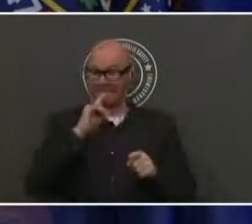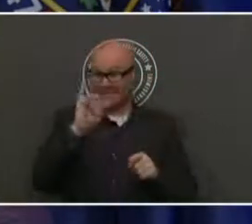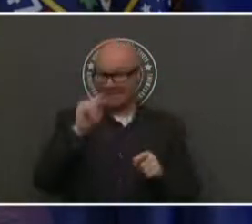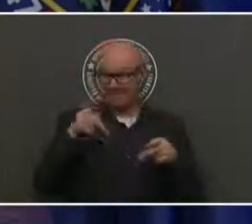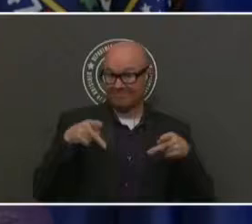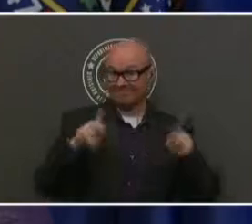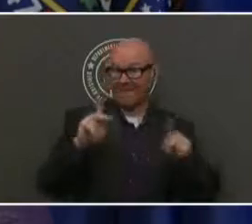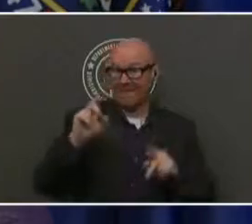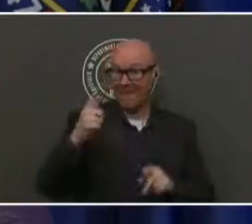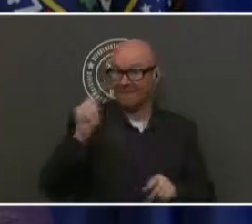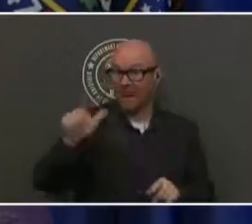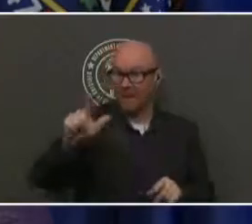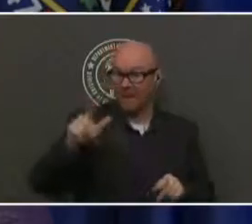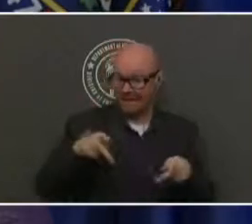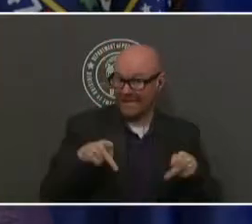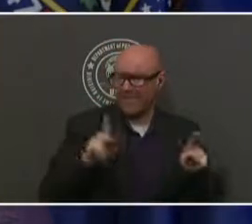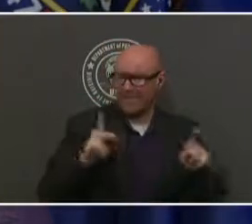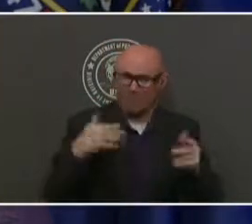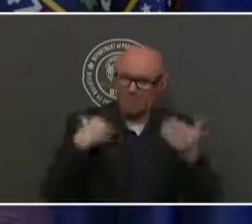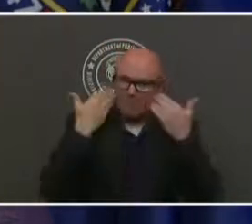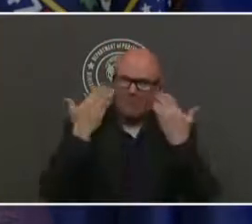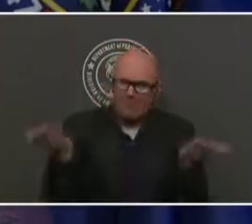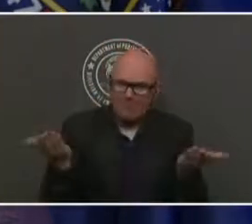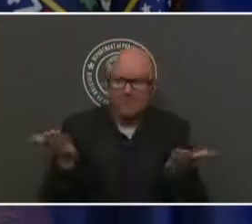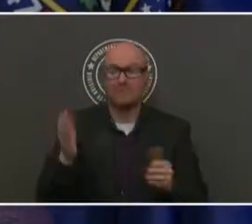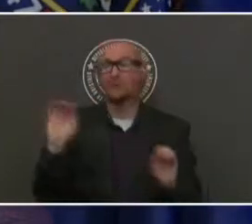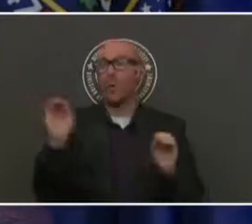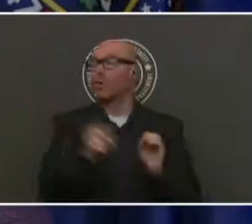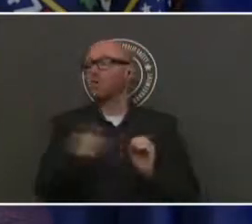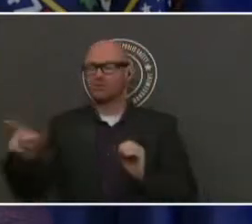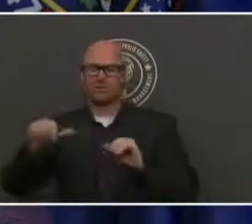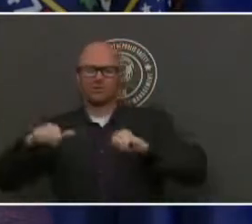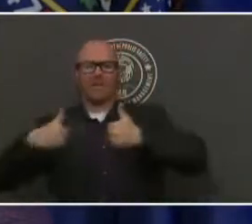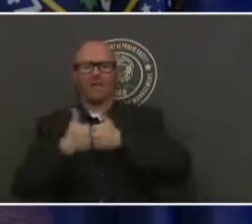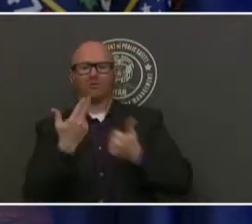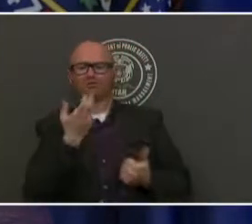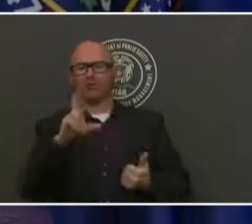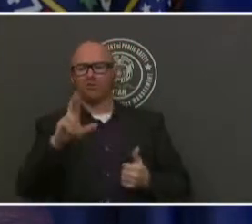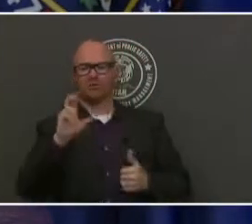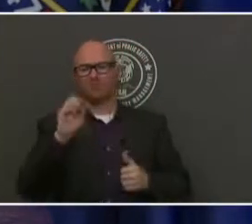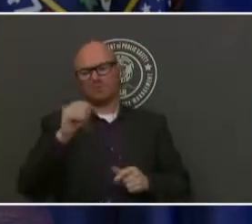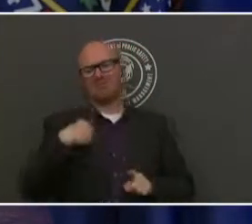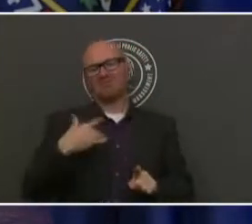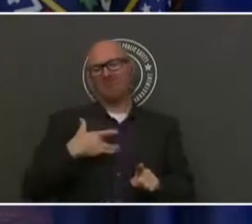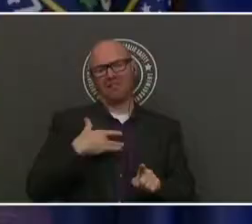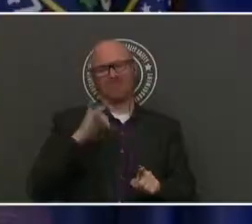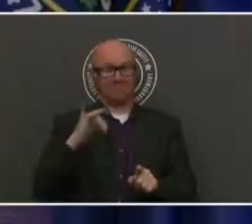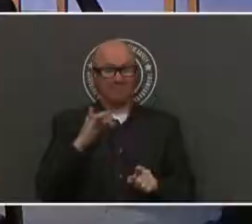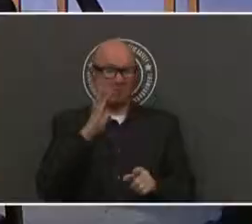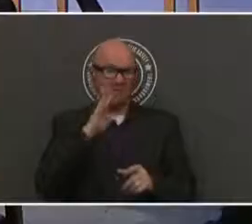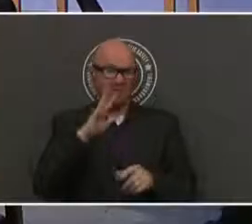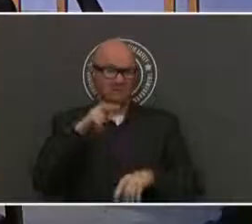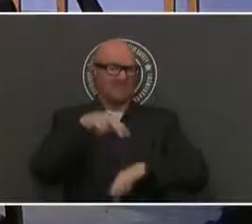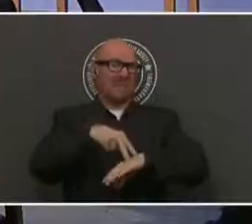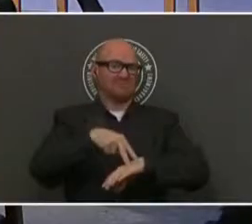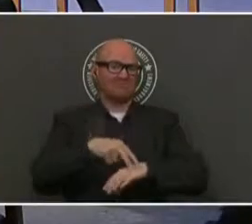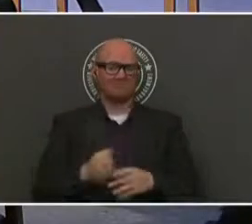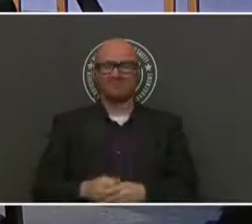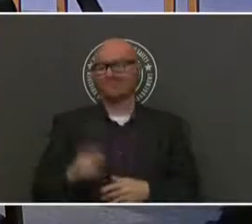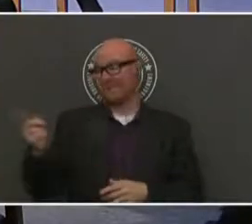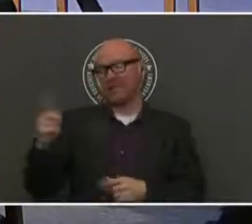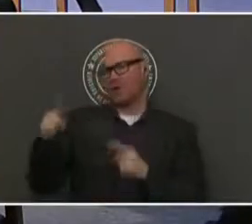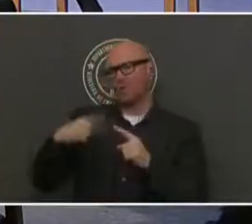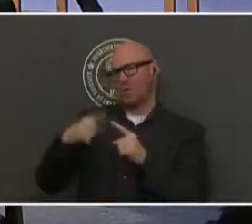that. There hasn't been a challenge to it, and so I think it would stand. And when do you think that should lapse? Well,